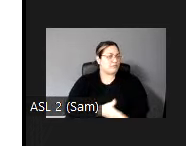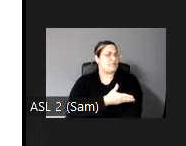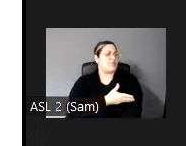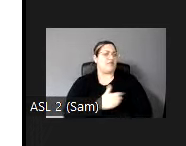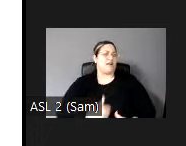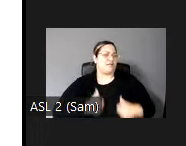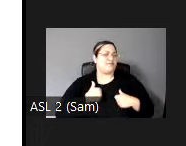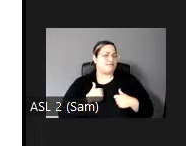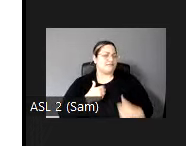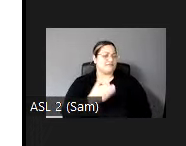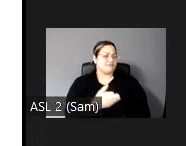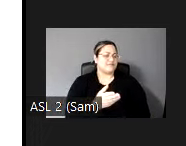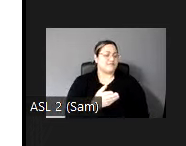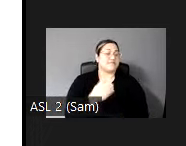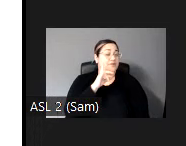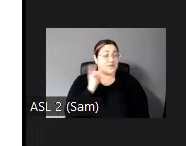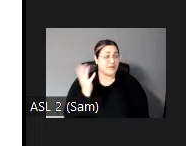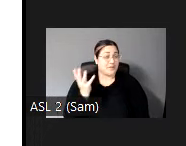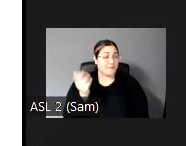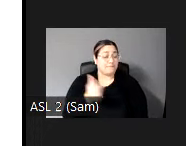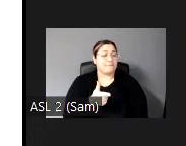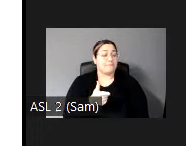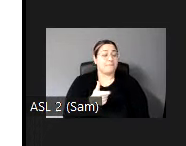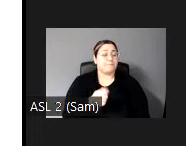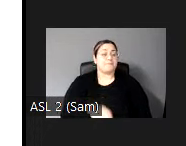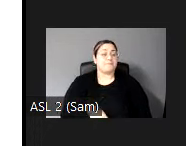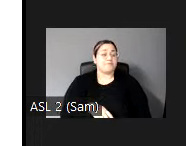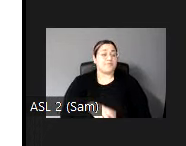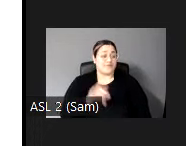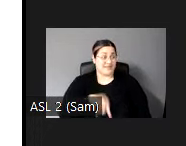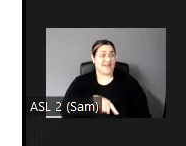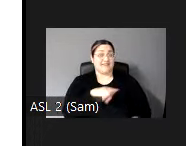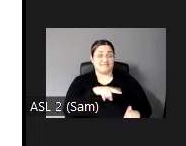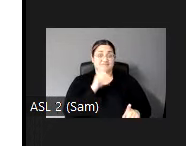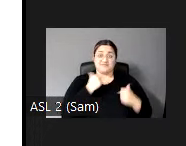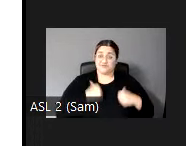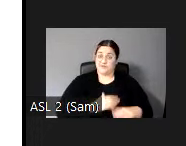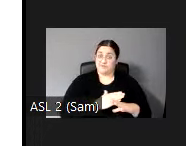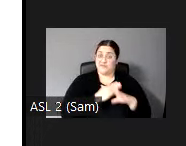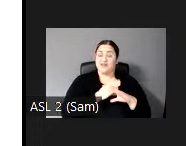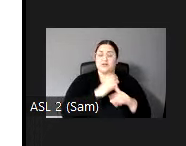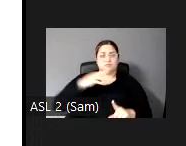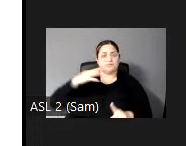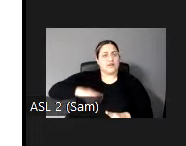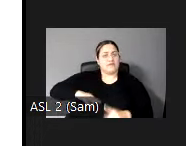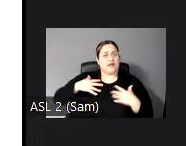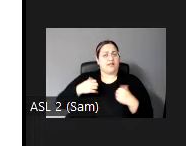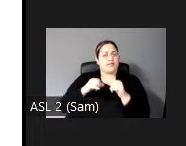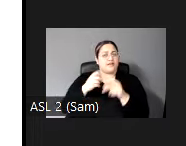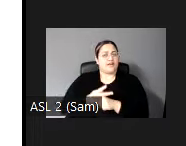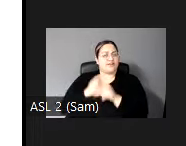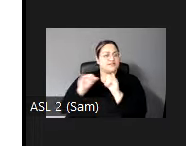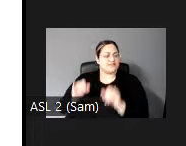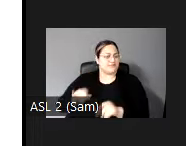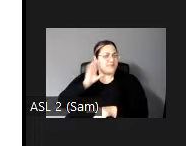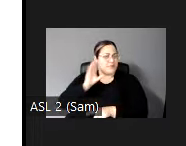very significant impact on the system. And so the landmark study that was just done looked at some modeling to say, well, what